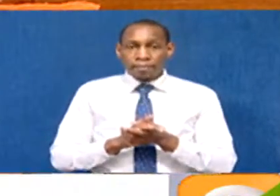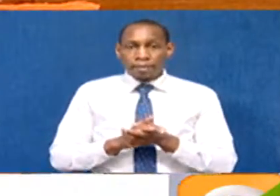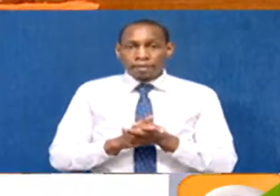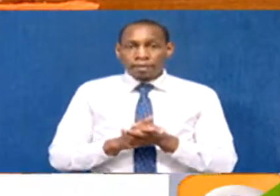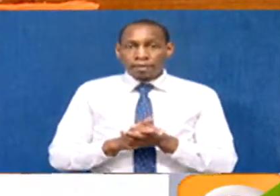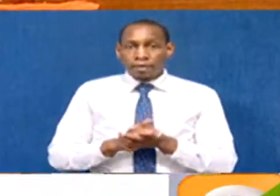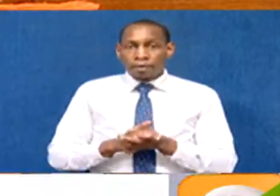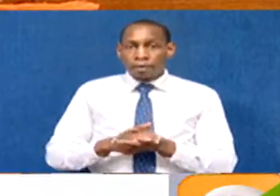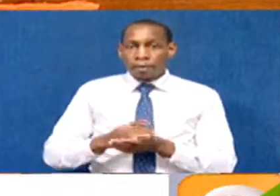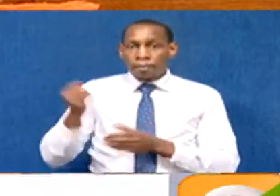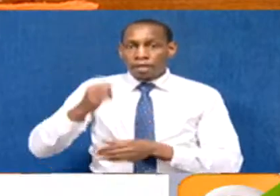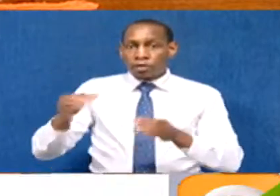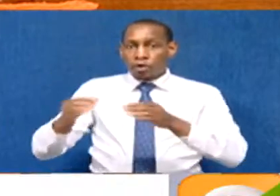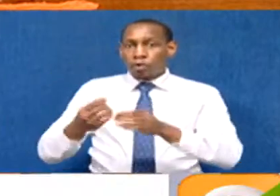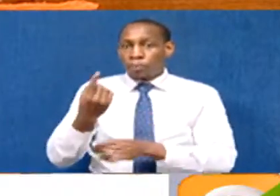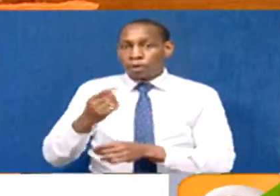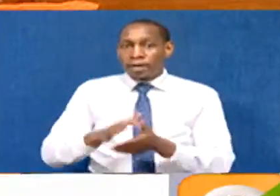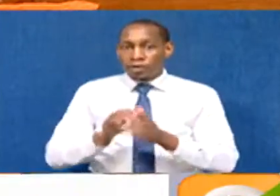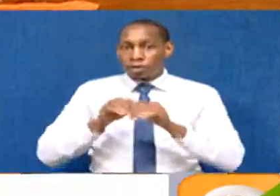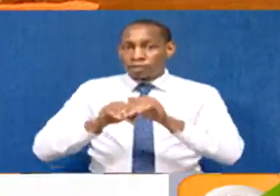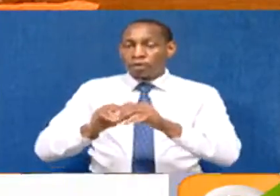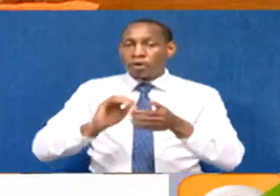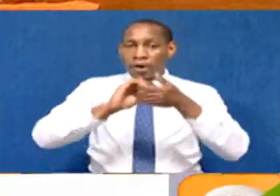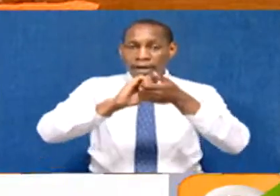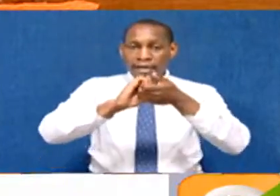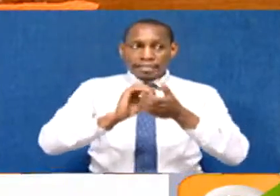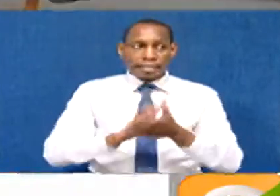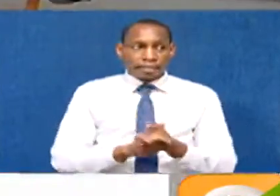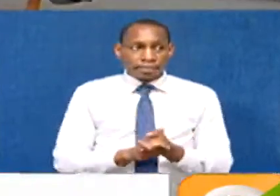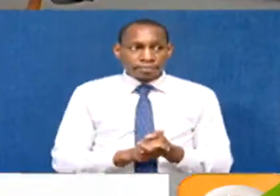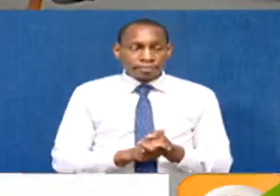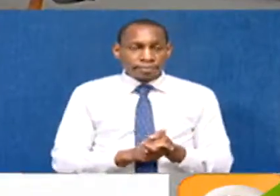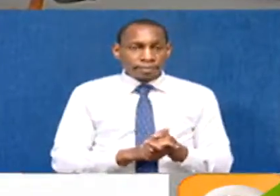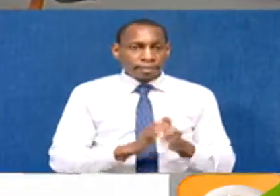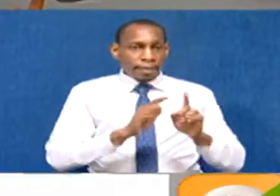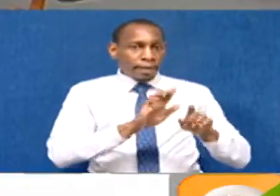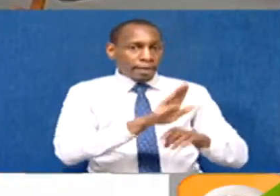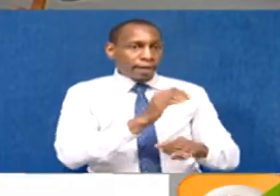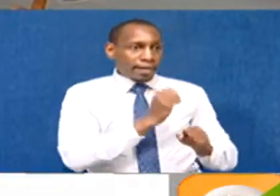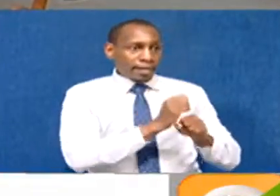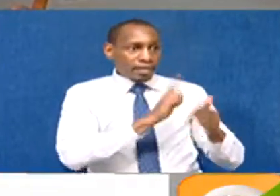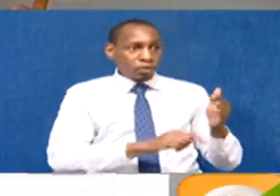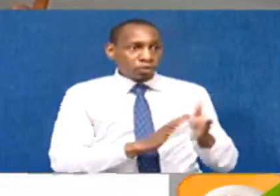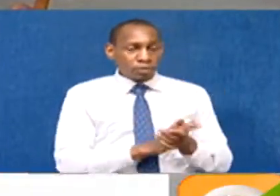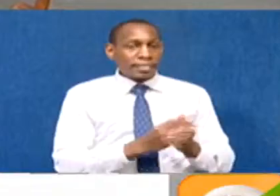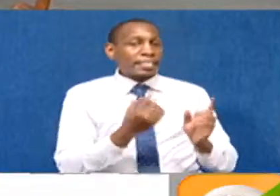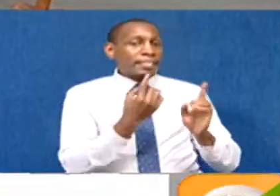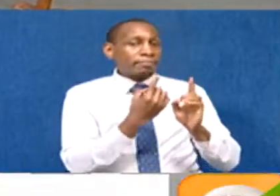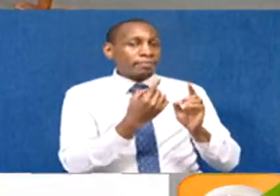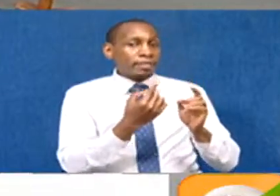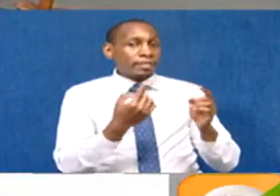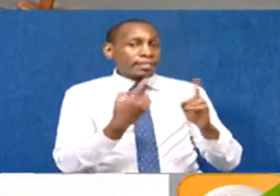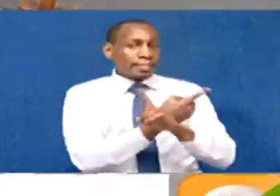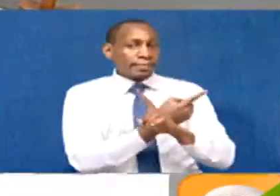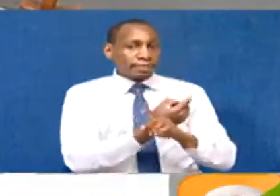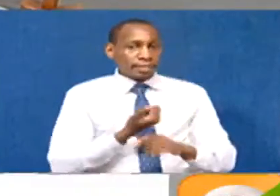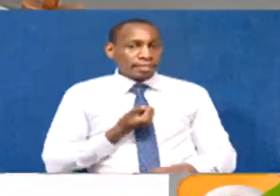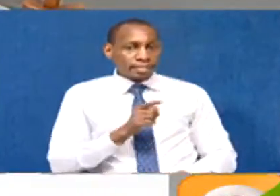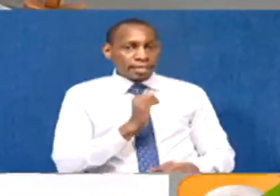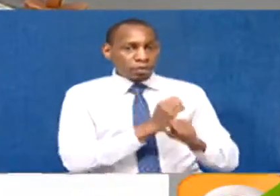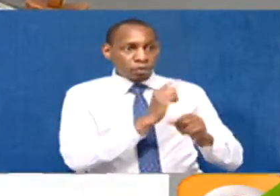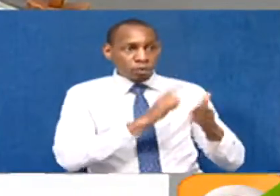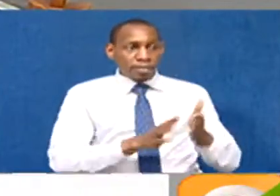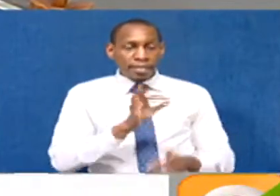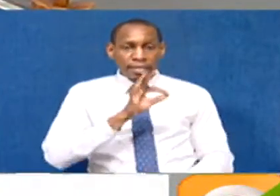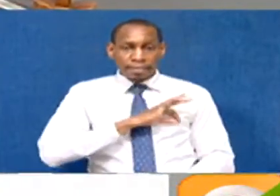system under hardship. But you see, rhetoric. Under hardship. What Alice is doing. Under hardship. Rhetoric. Yeah. What she should do